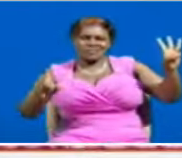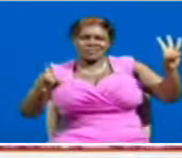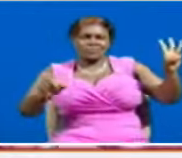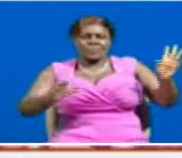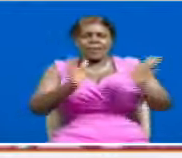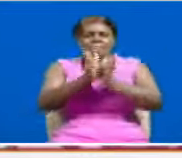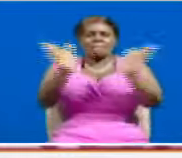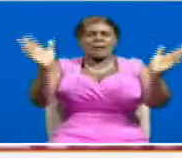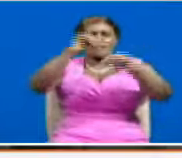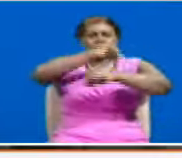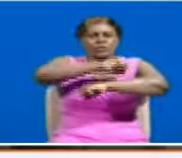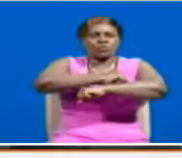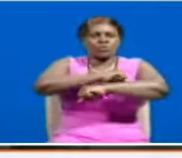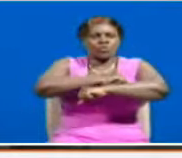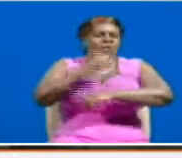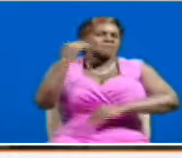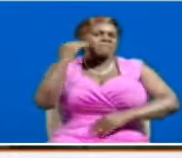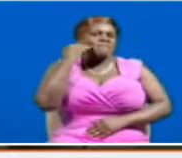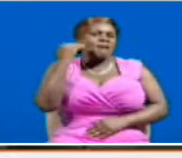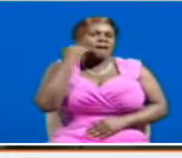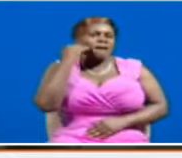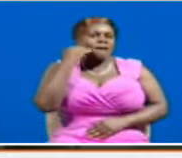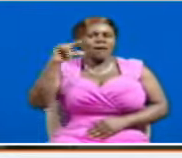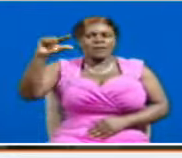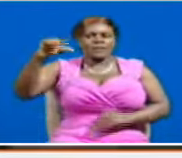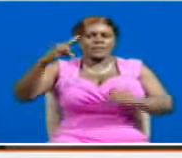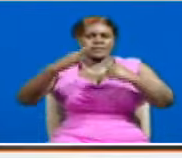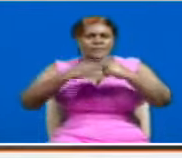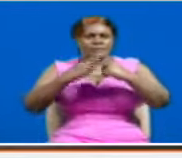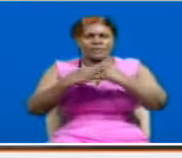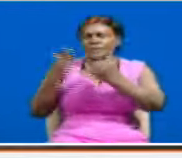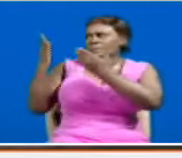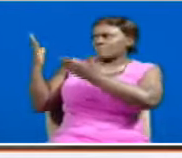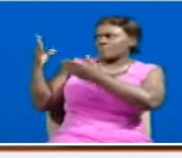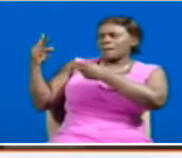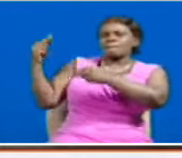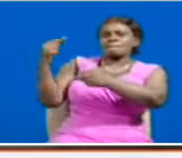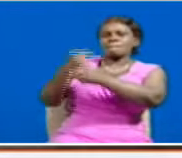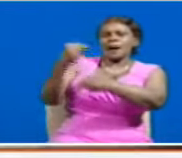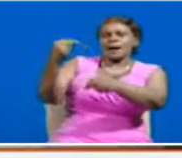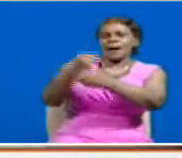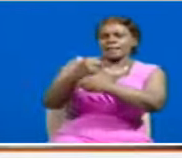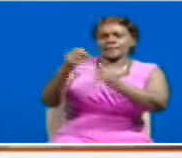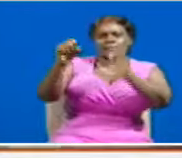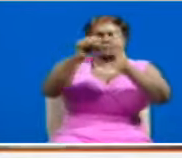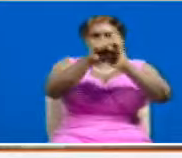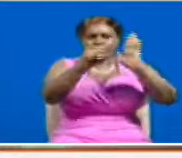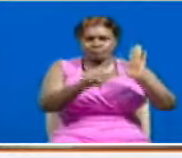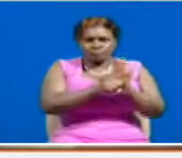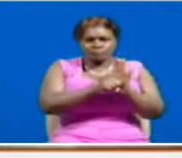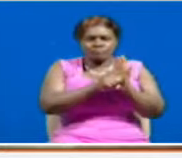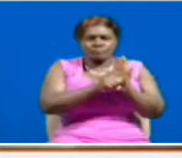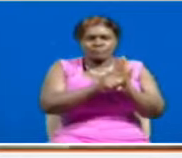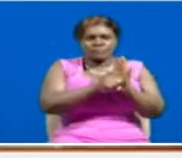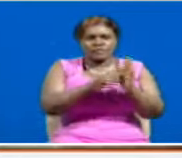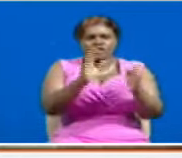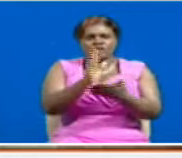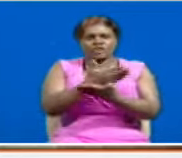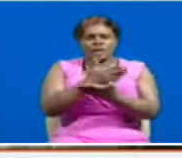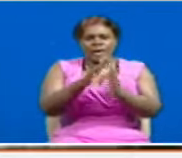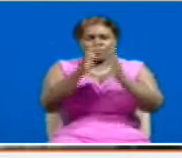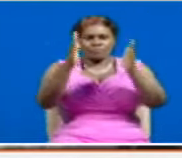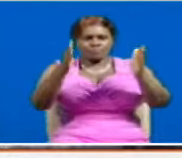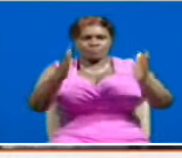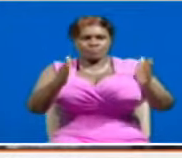A public school tucked in Siaya and grade 7 learners are in for mathematics lesson. They share desks